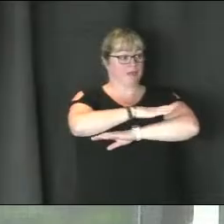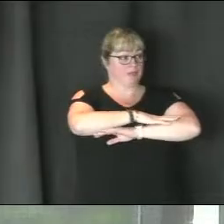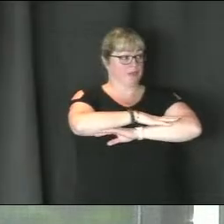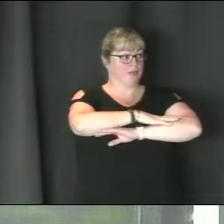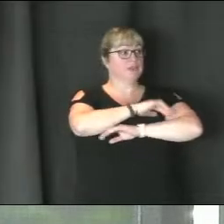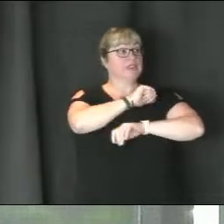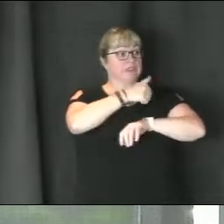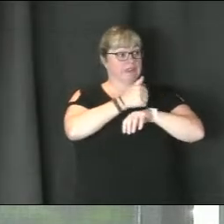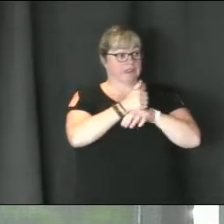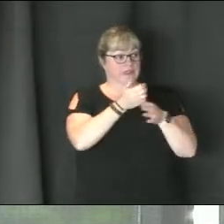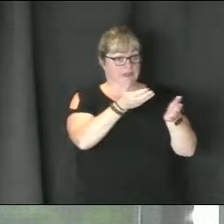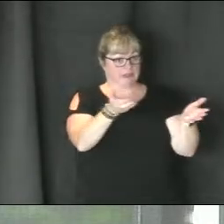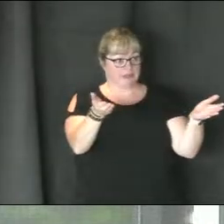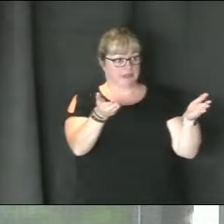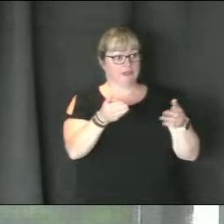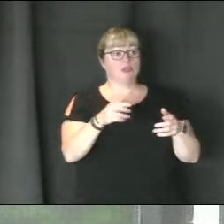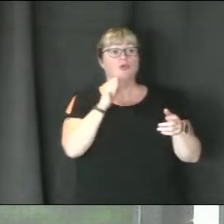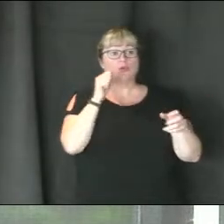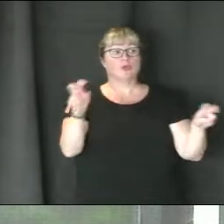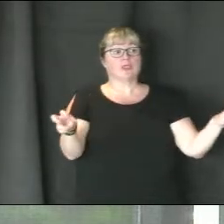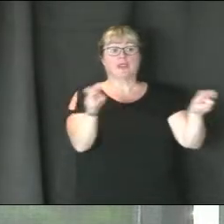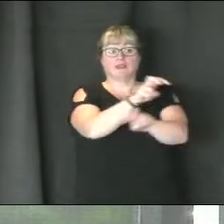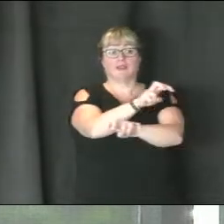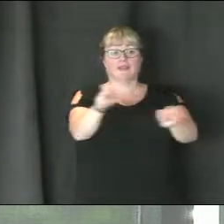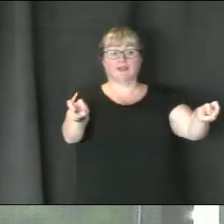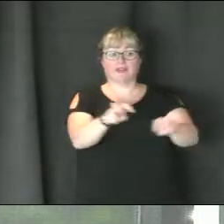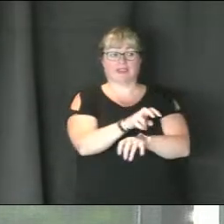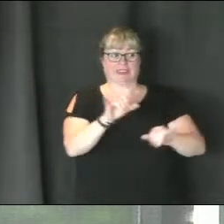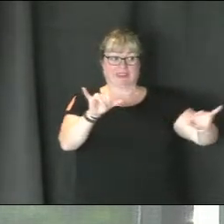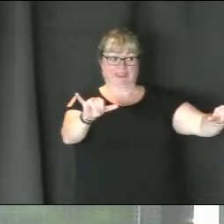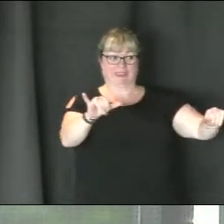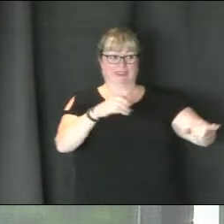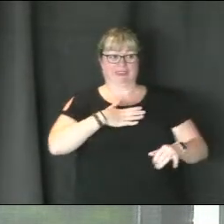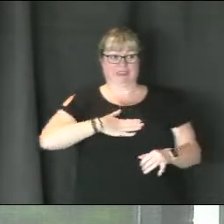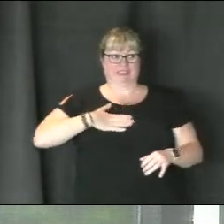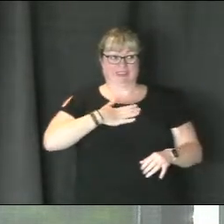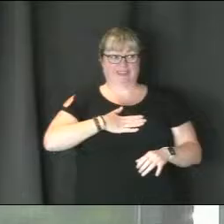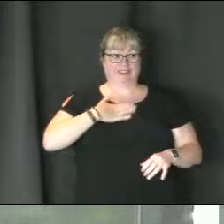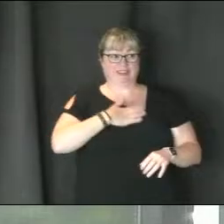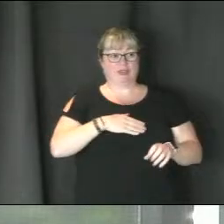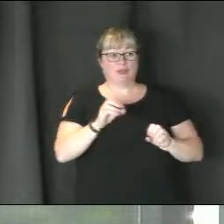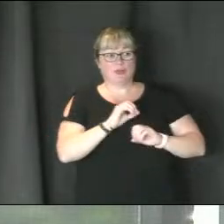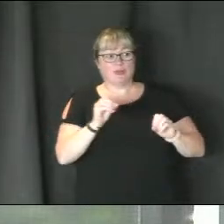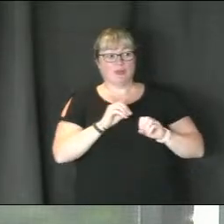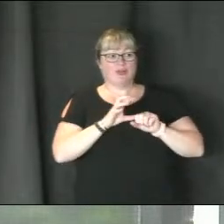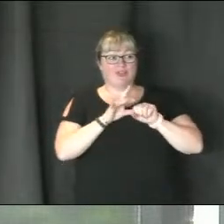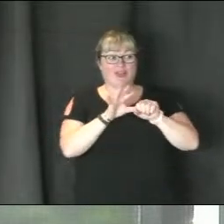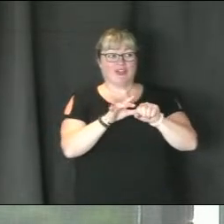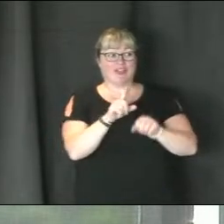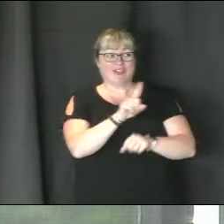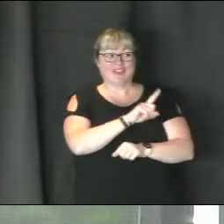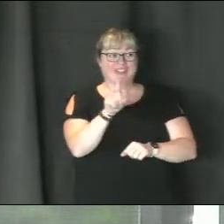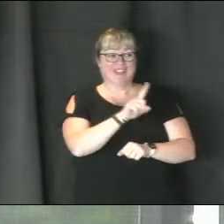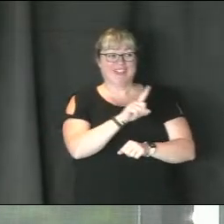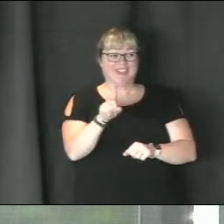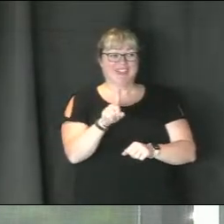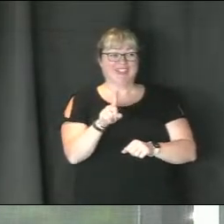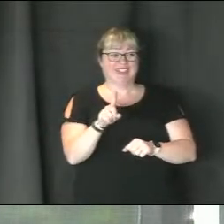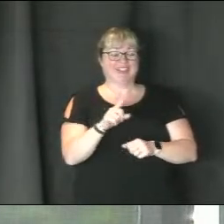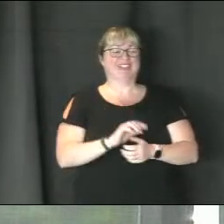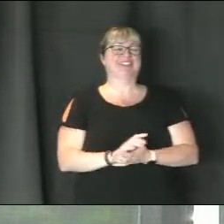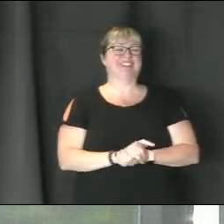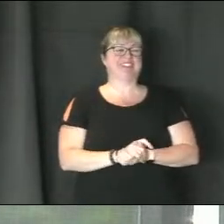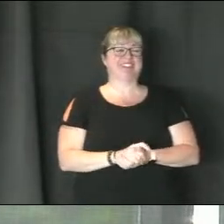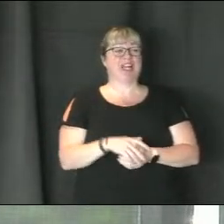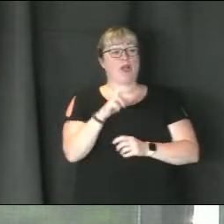we ask that you please not switch tables. So no flirting or anything here today.